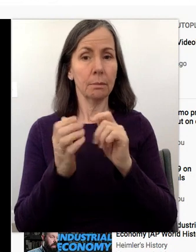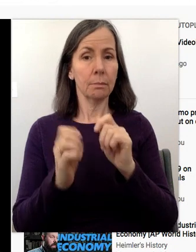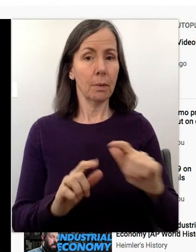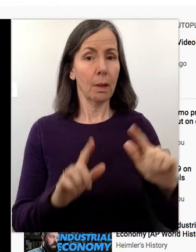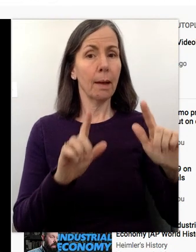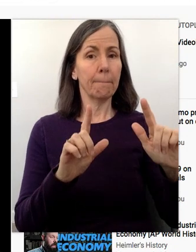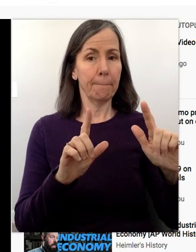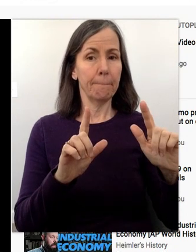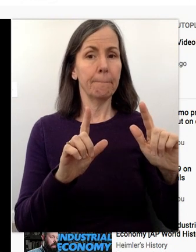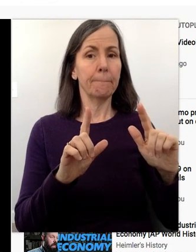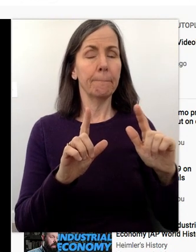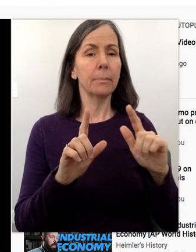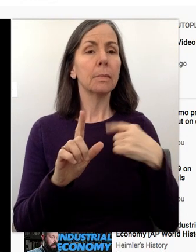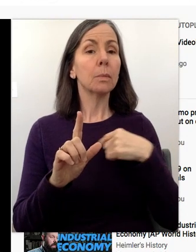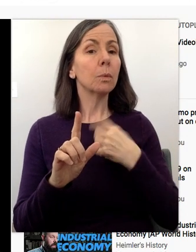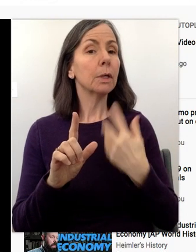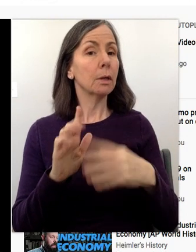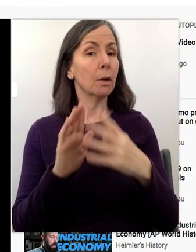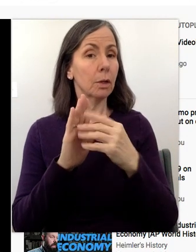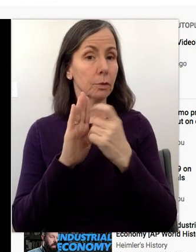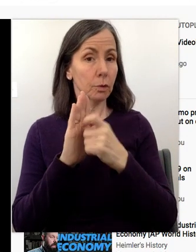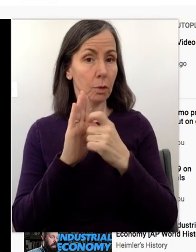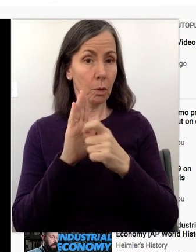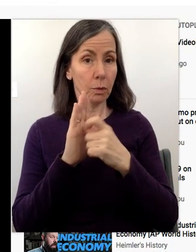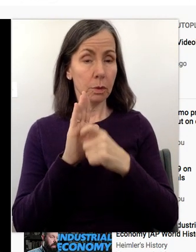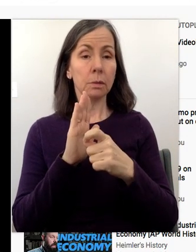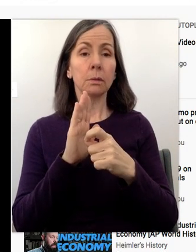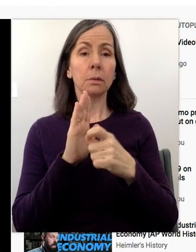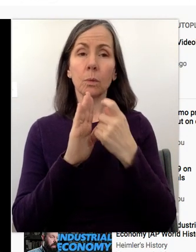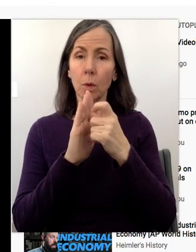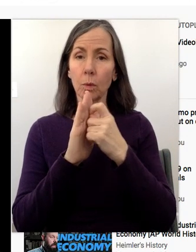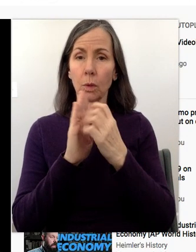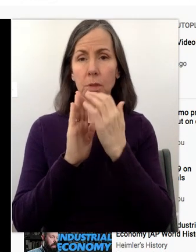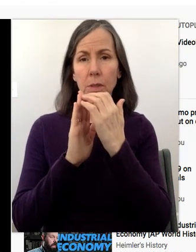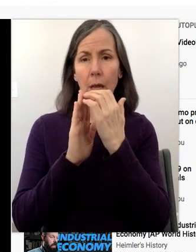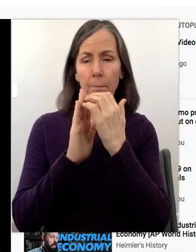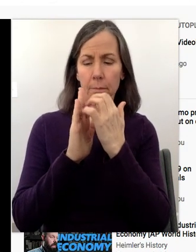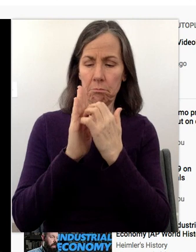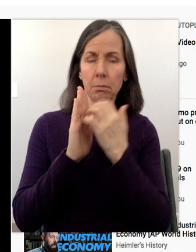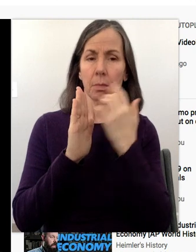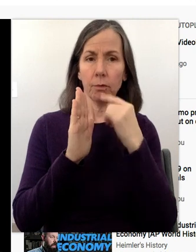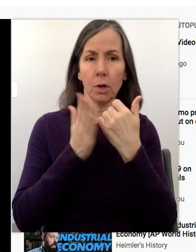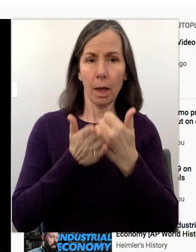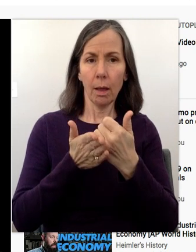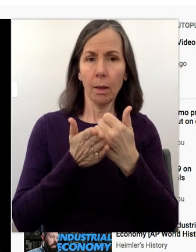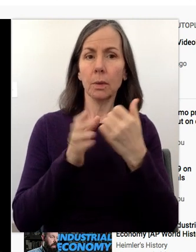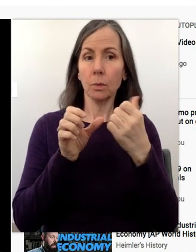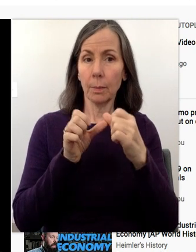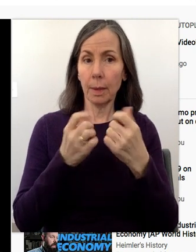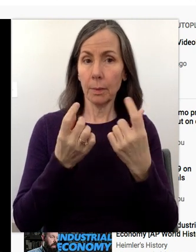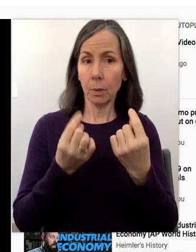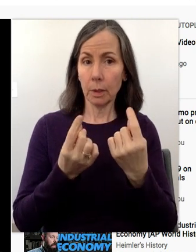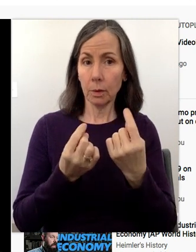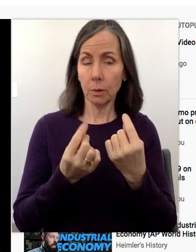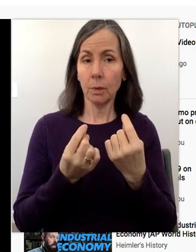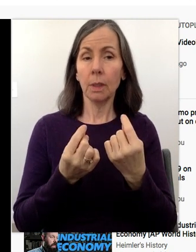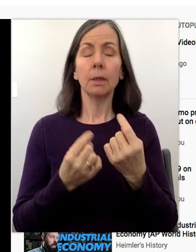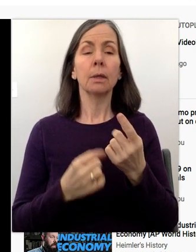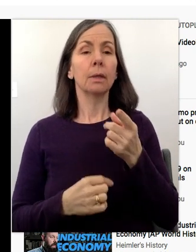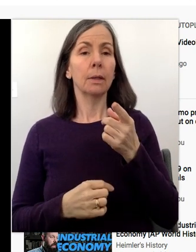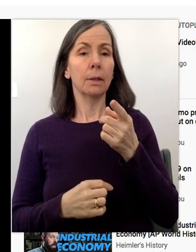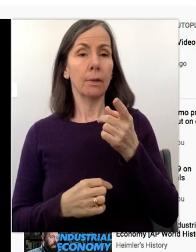So we took notes and we wrote some notes on the top to kind of help you. And then you're going to be filling